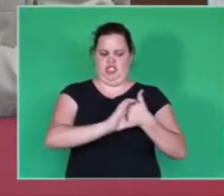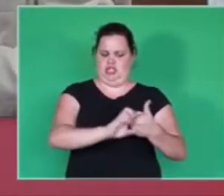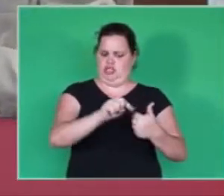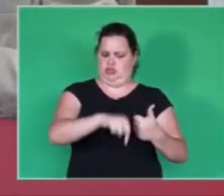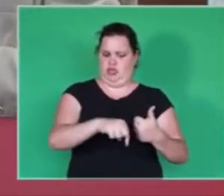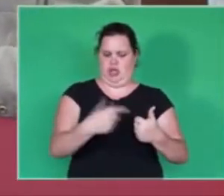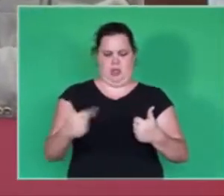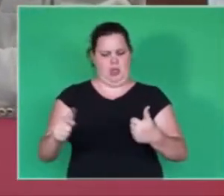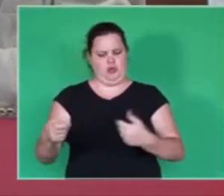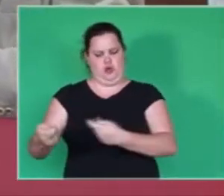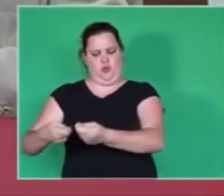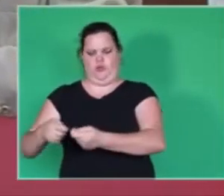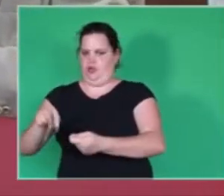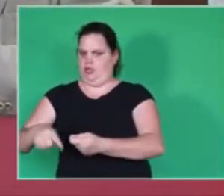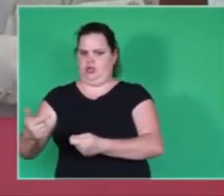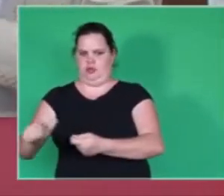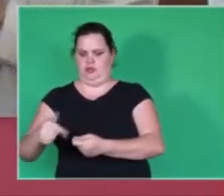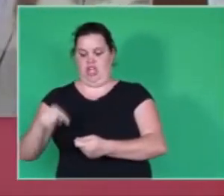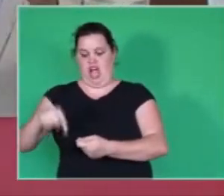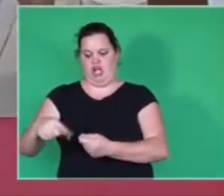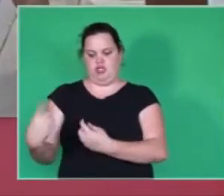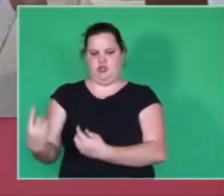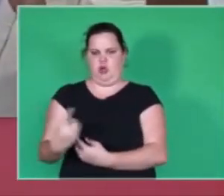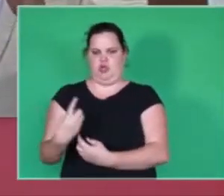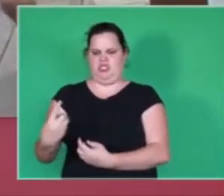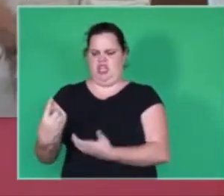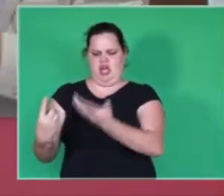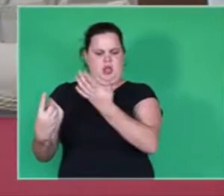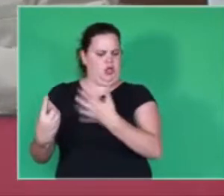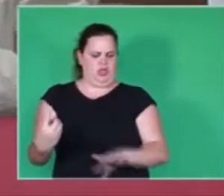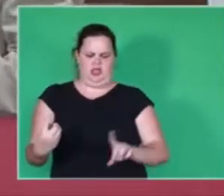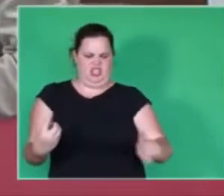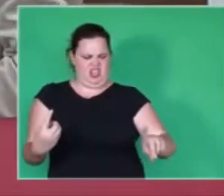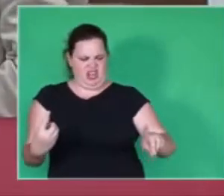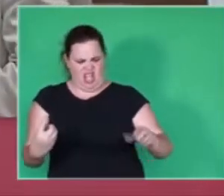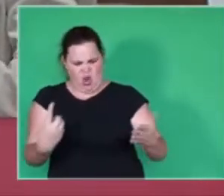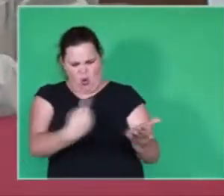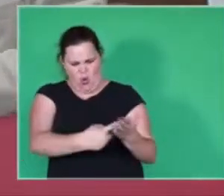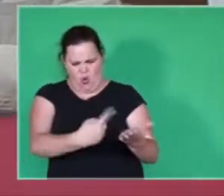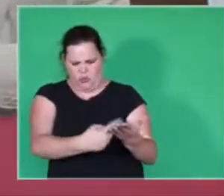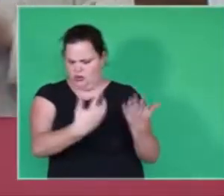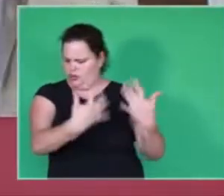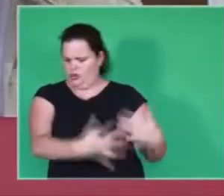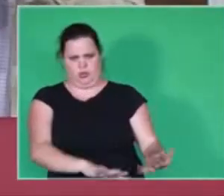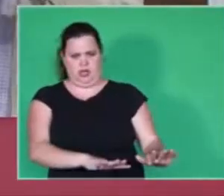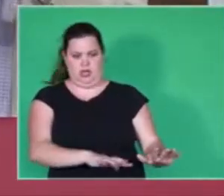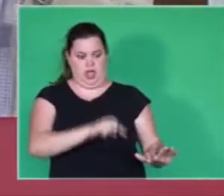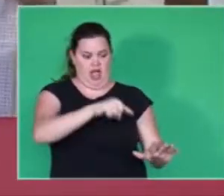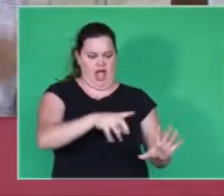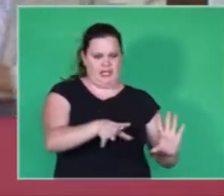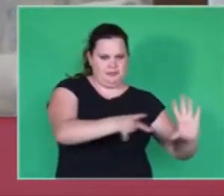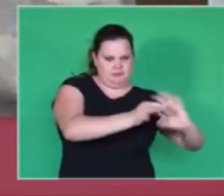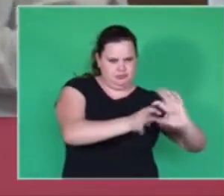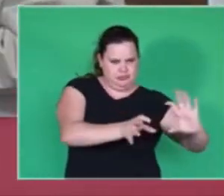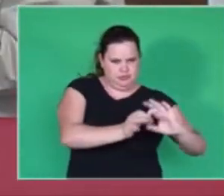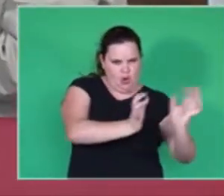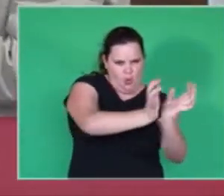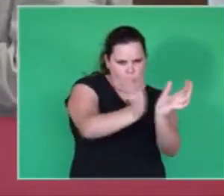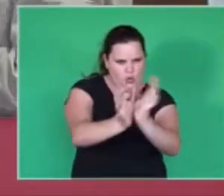Christianity. They were isolated and didn't want to talk with what was happening in the